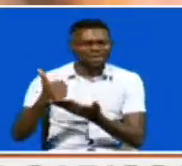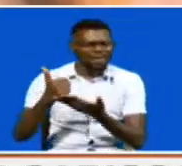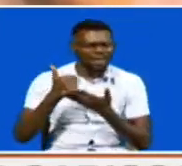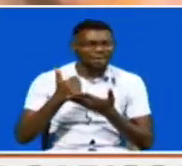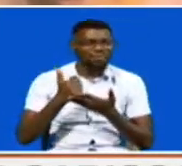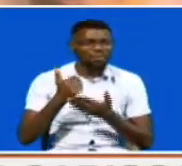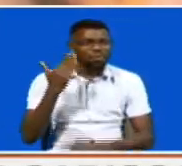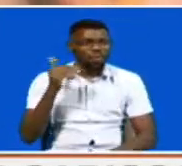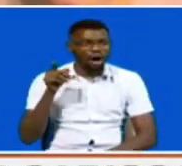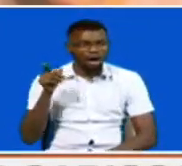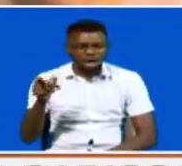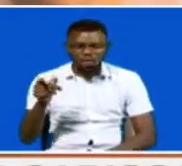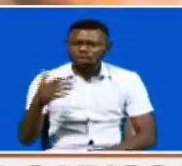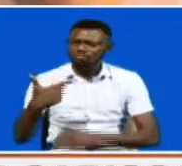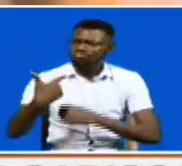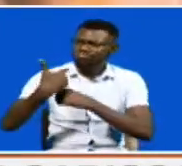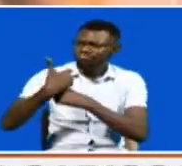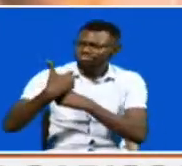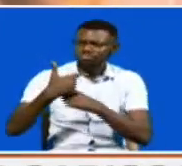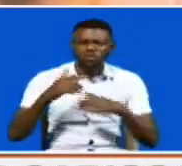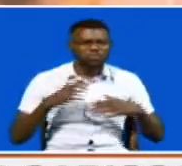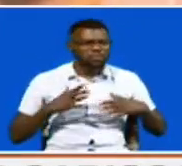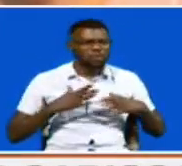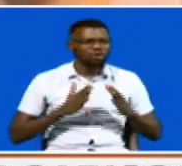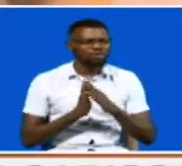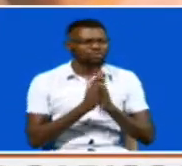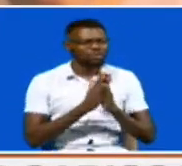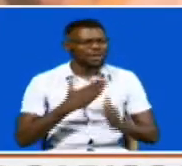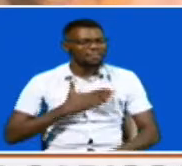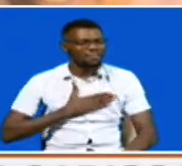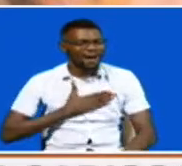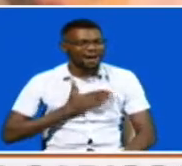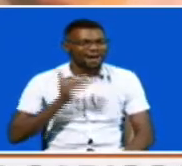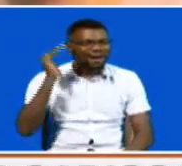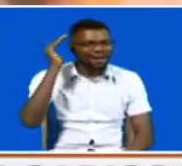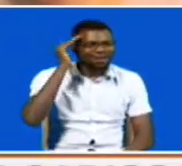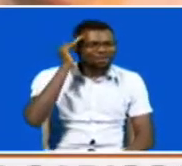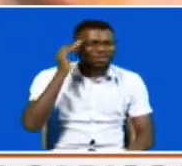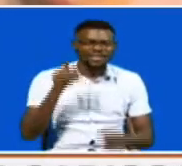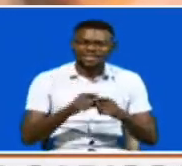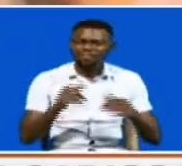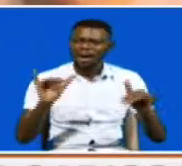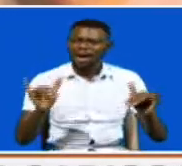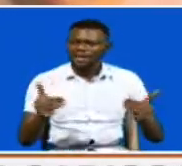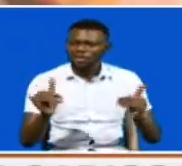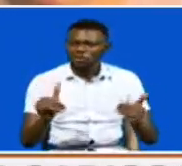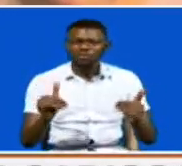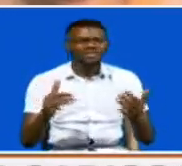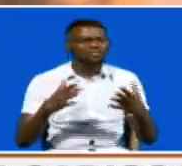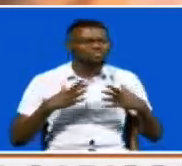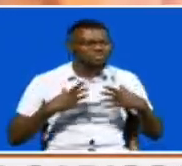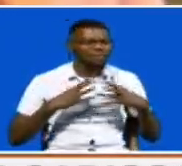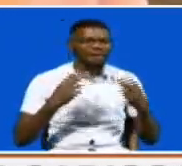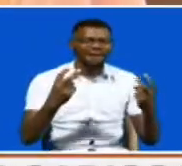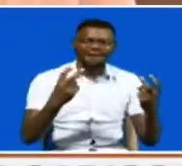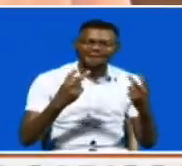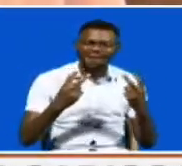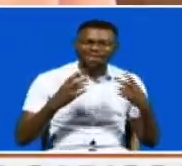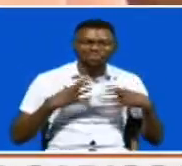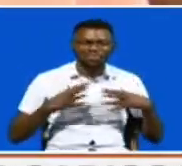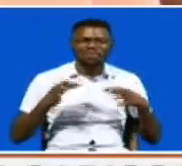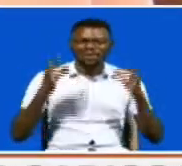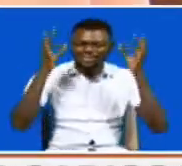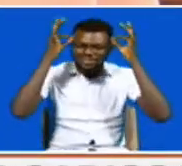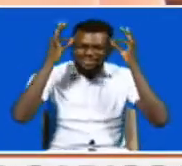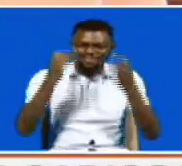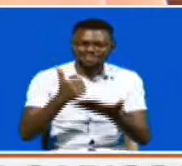was through you that people got to know my story and everything was featured in the news, and then that's when people decided to help